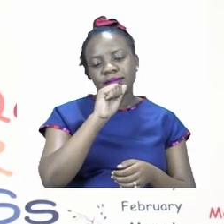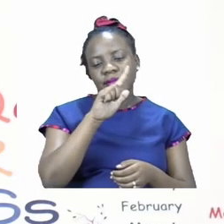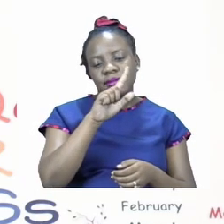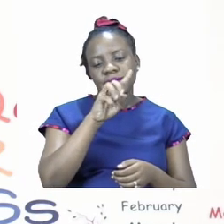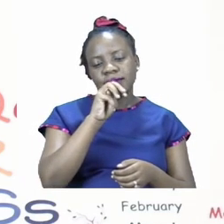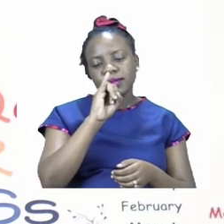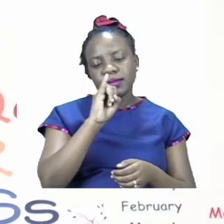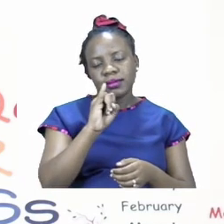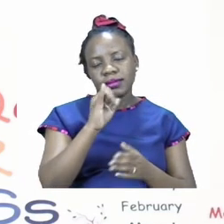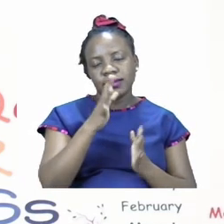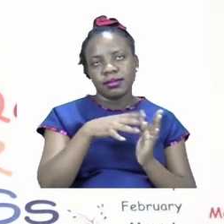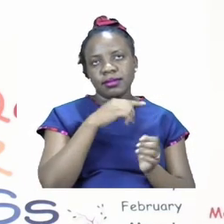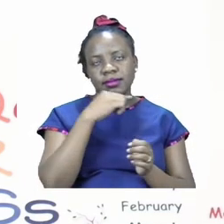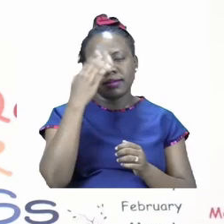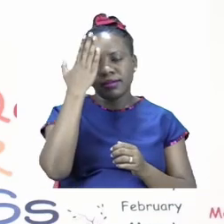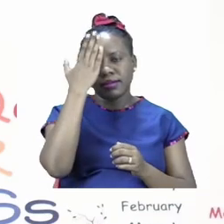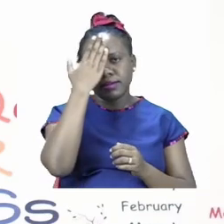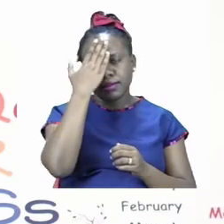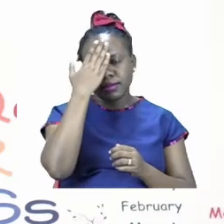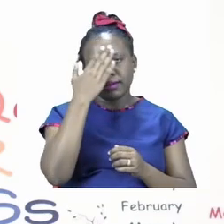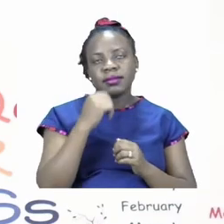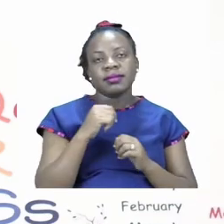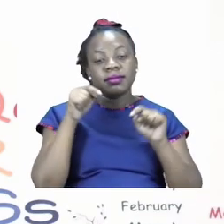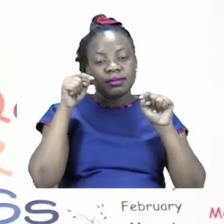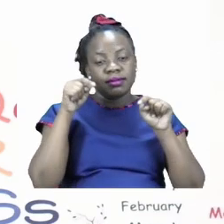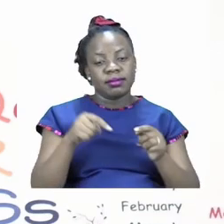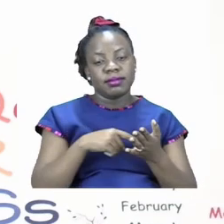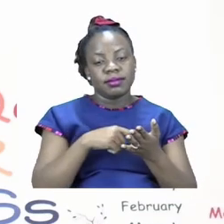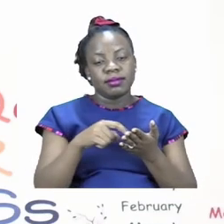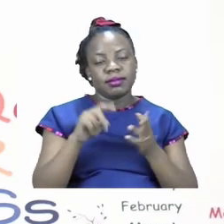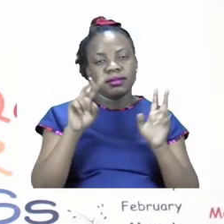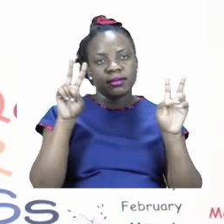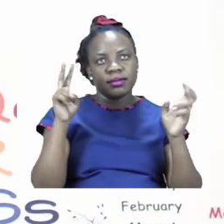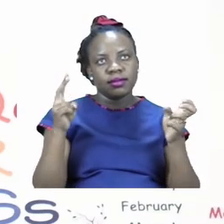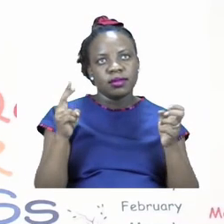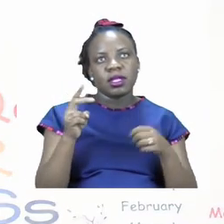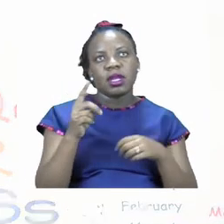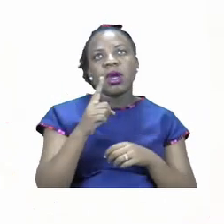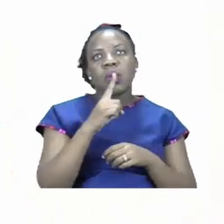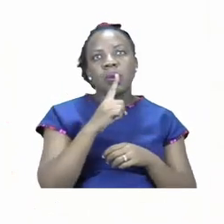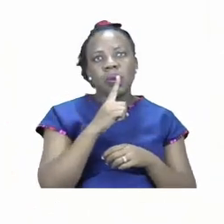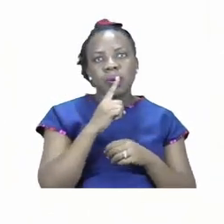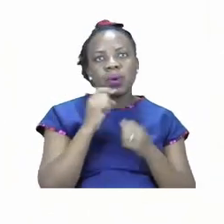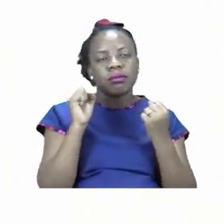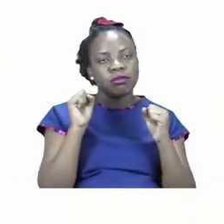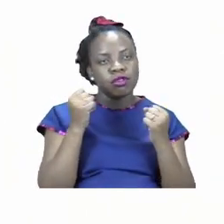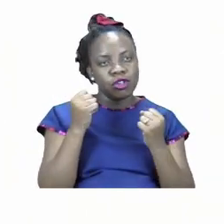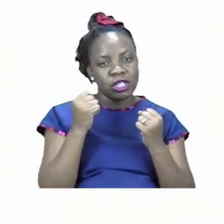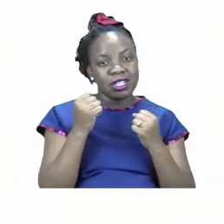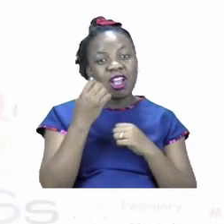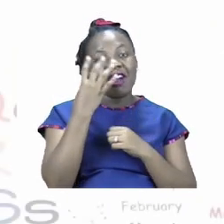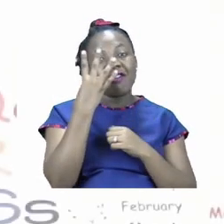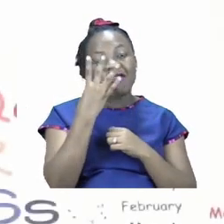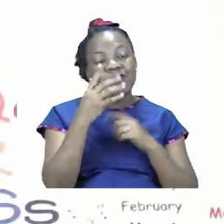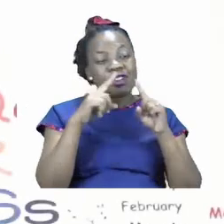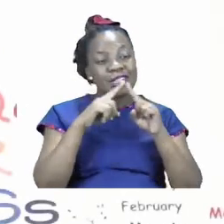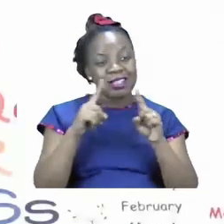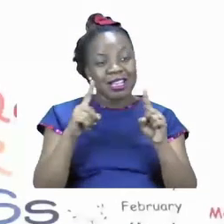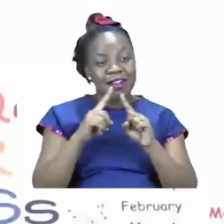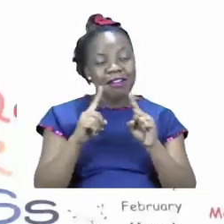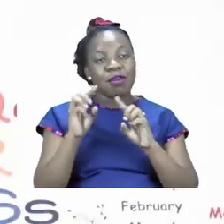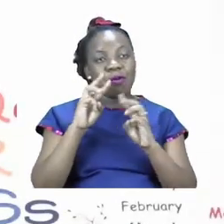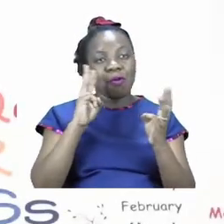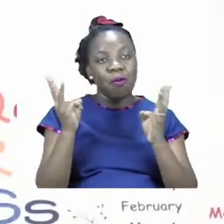for joining me today. Our theme this week is heating and cooling and the